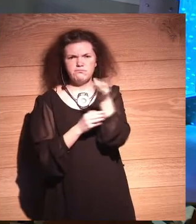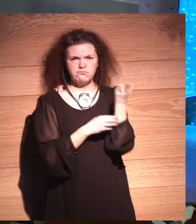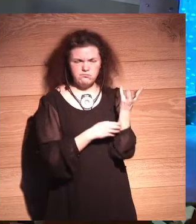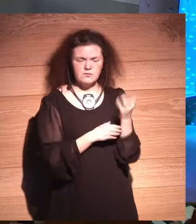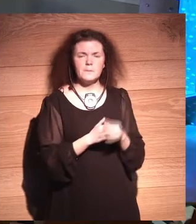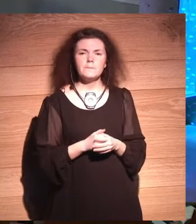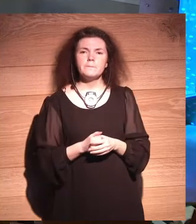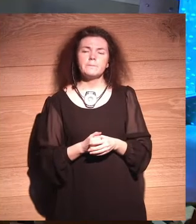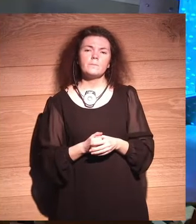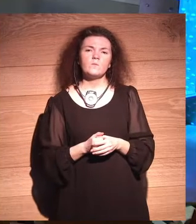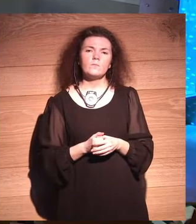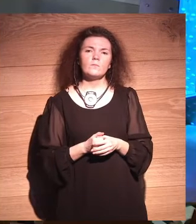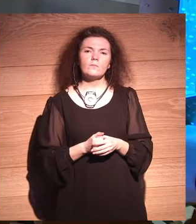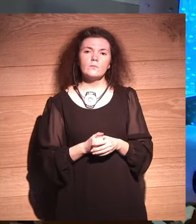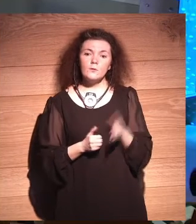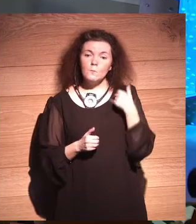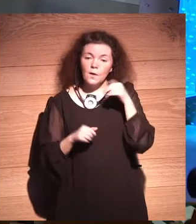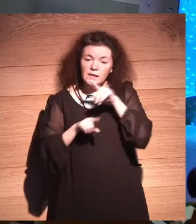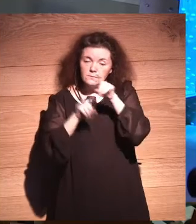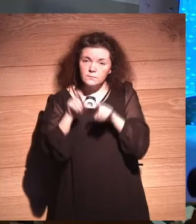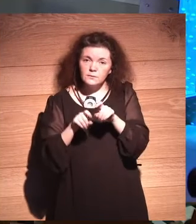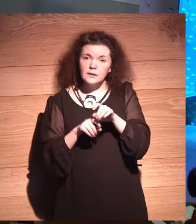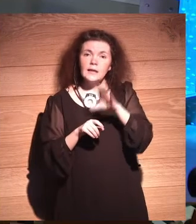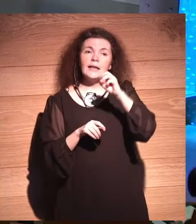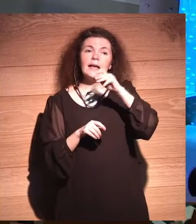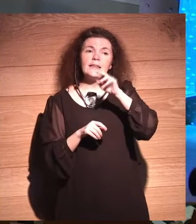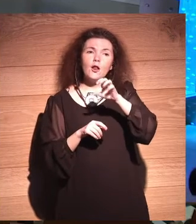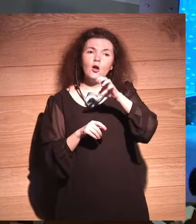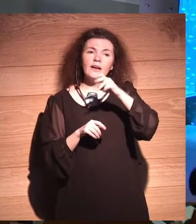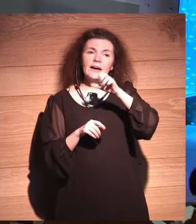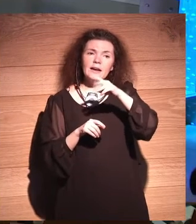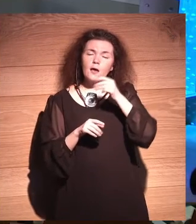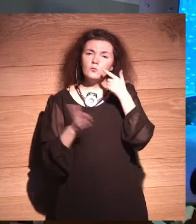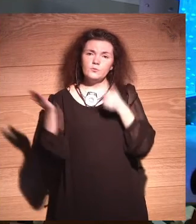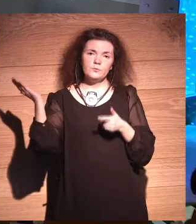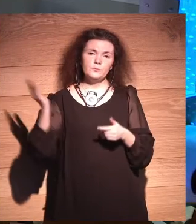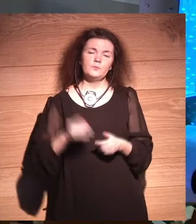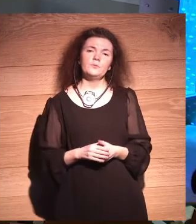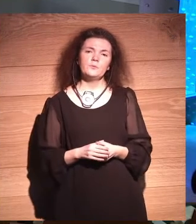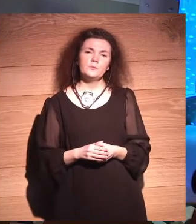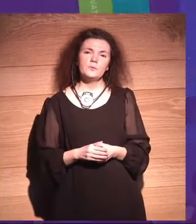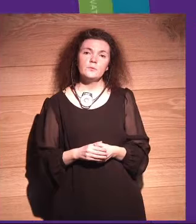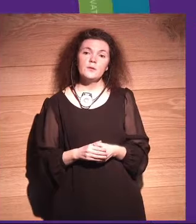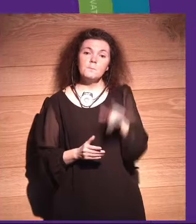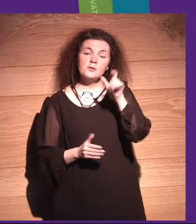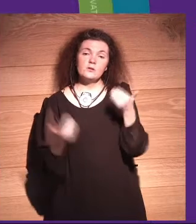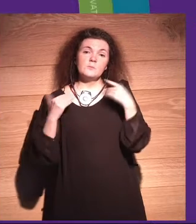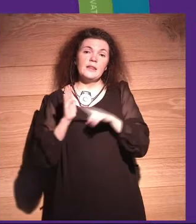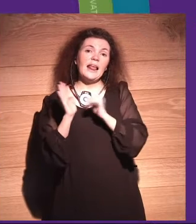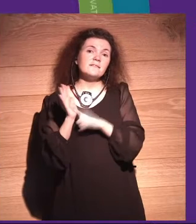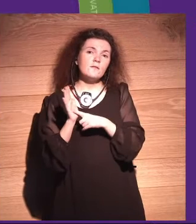catalog.crowd.law. Catalog.crowd.law. 100 examples of the ways in which, again, legislatures are beginning to tap into what people